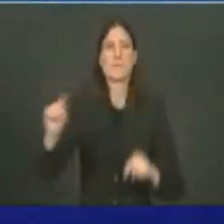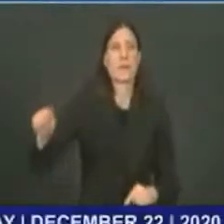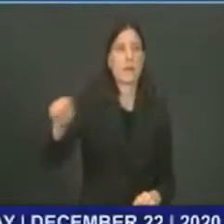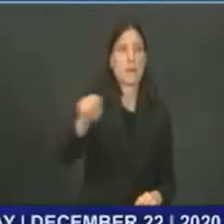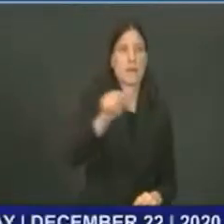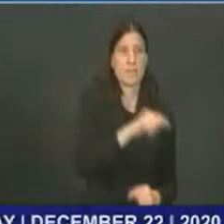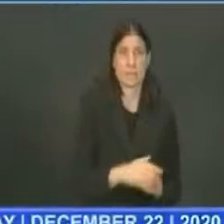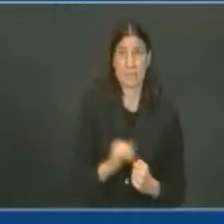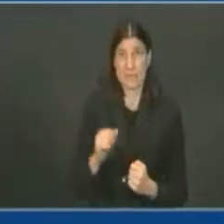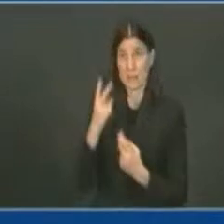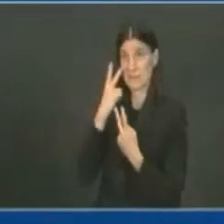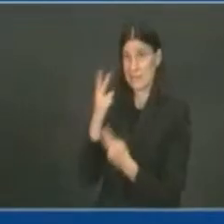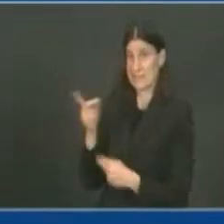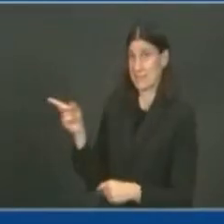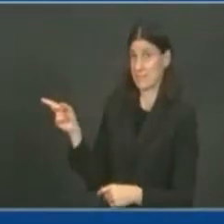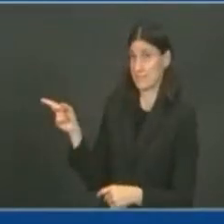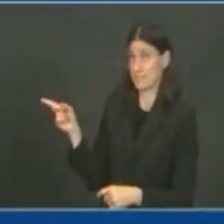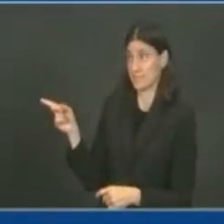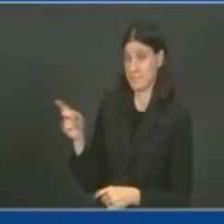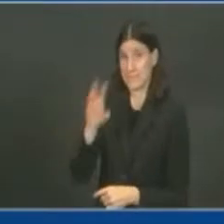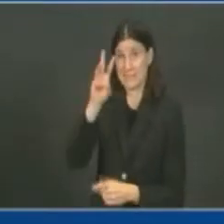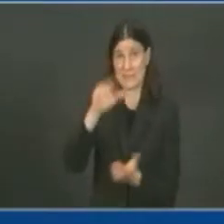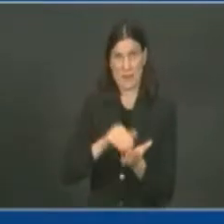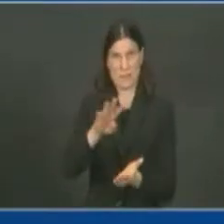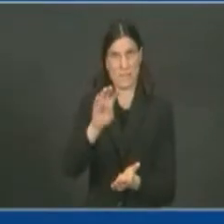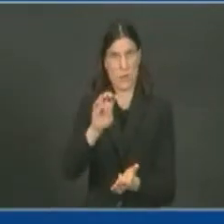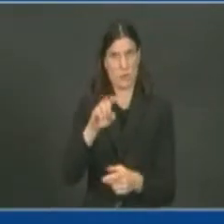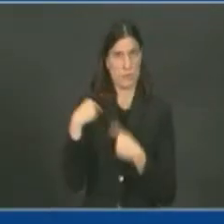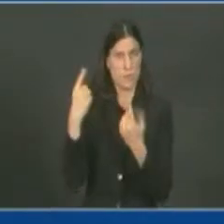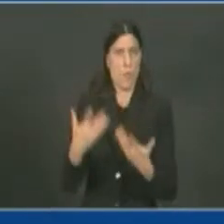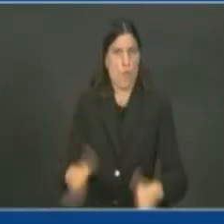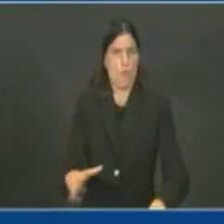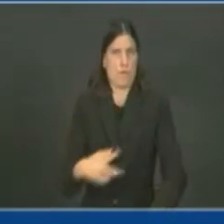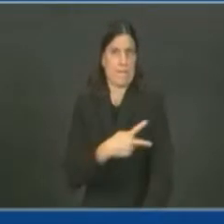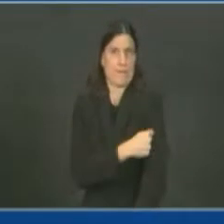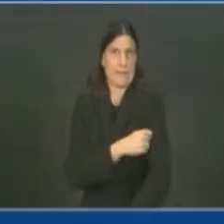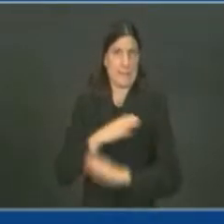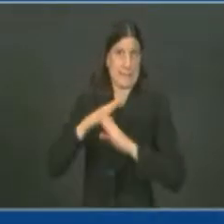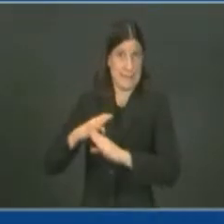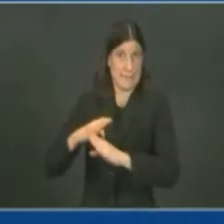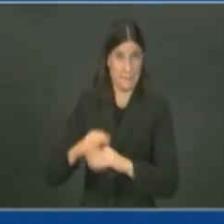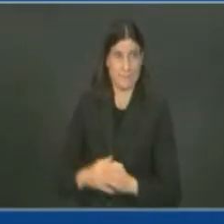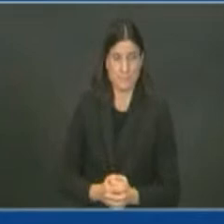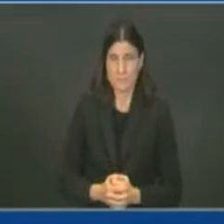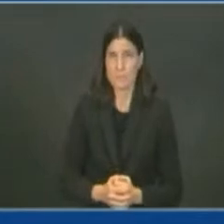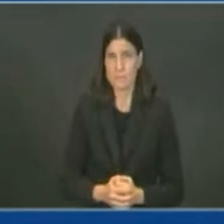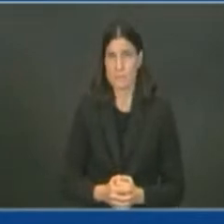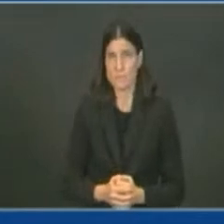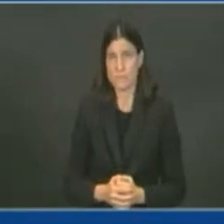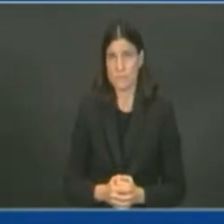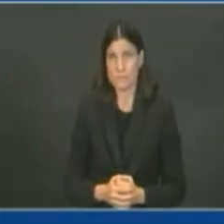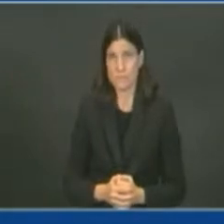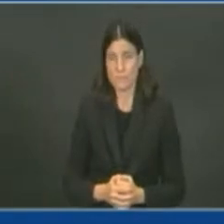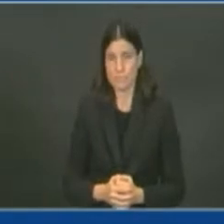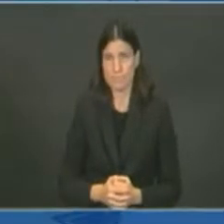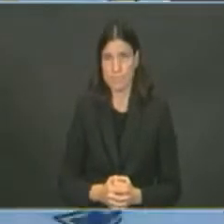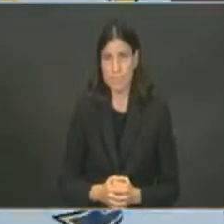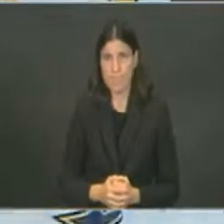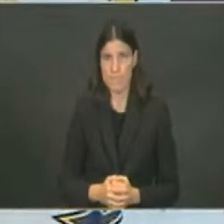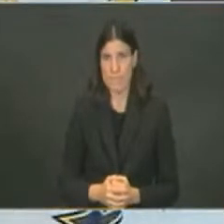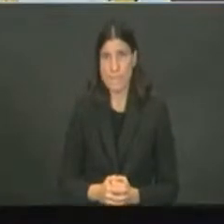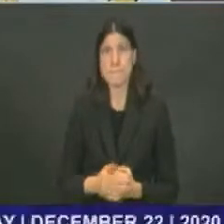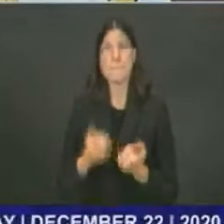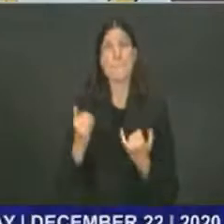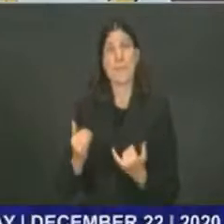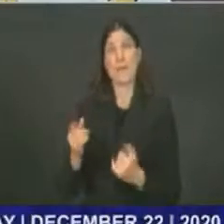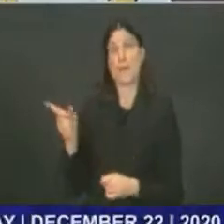COVID-19 vaccine have been administered in Rhode Island. We are in the last stages of finalizing our